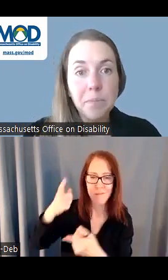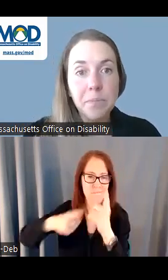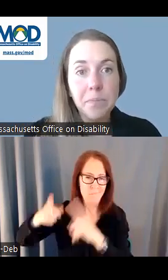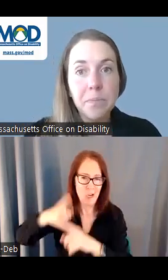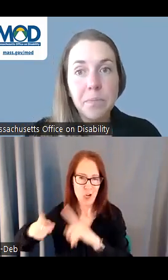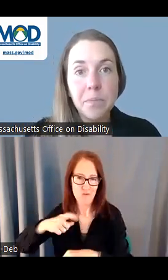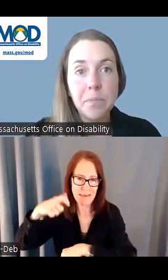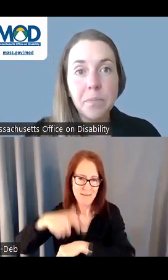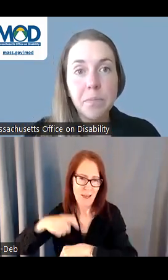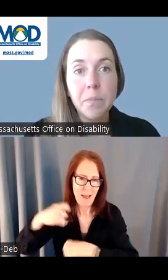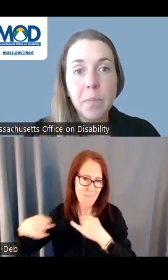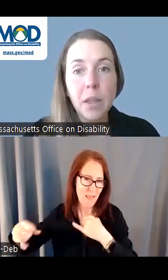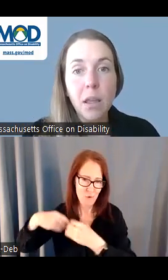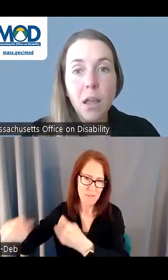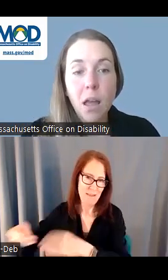frame.